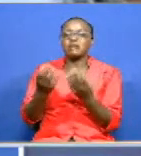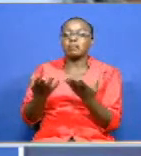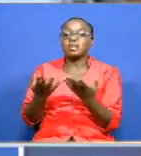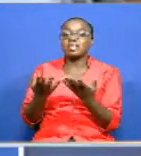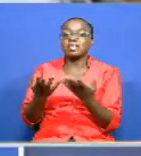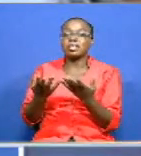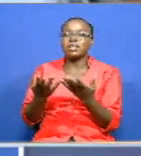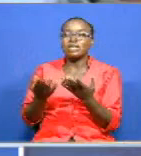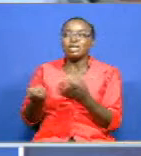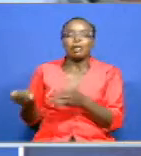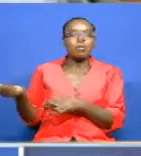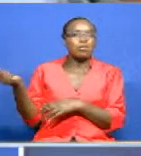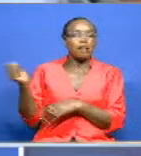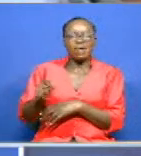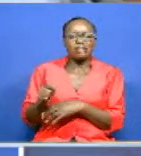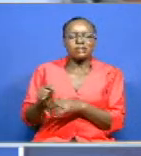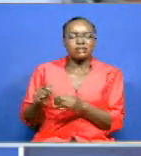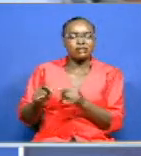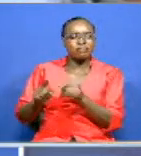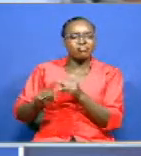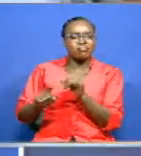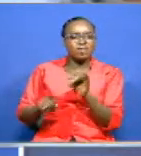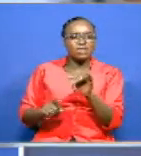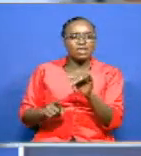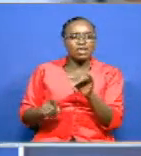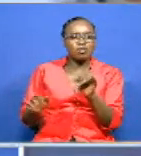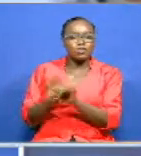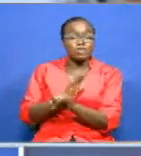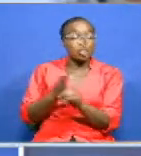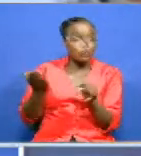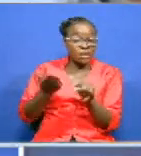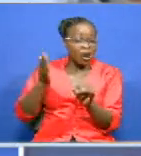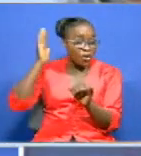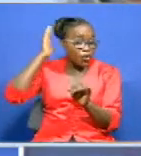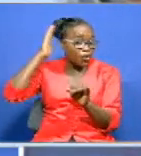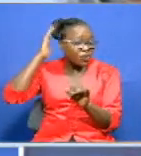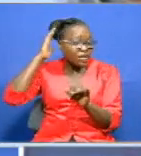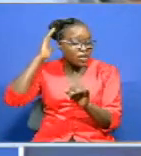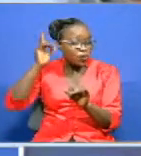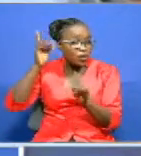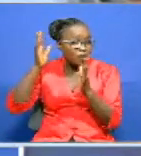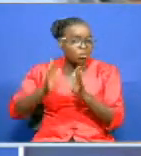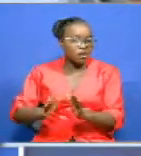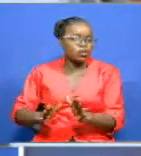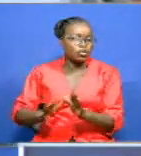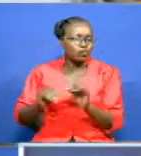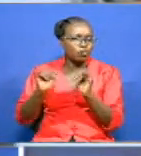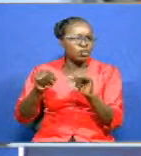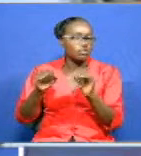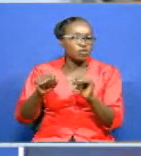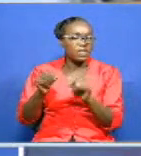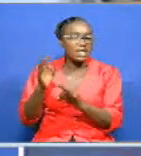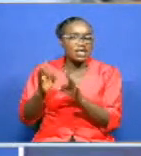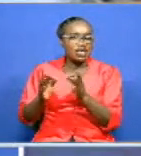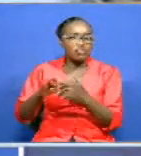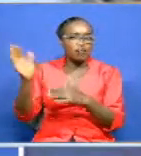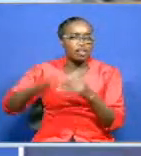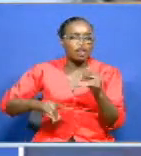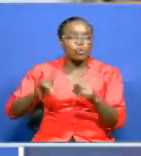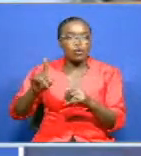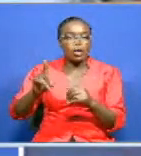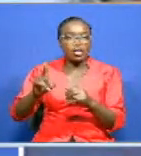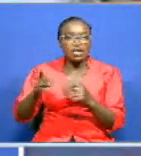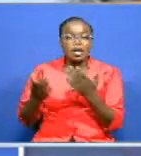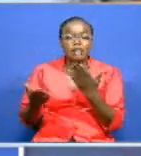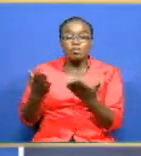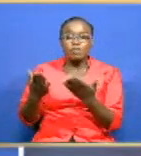injuries caused by blunt weapon, yeah, which was so mostly on the head. Chances are very high it was one attacker, but if you were more than one, probably the